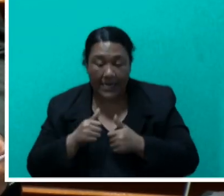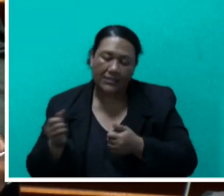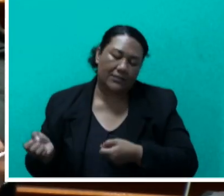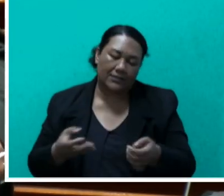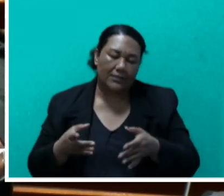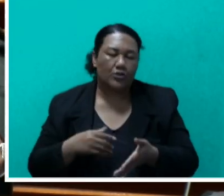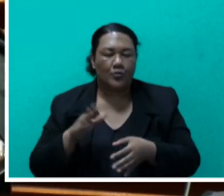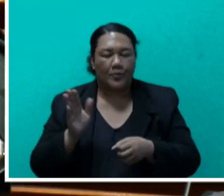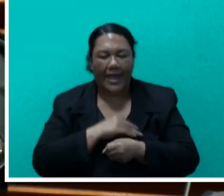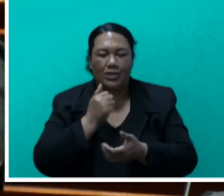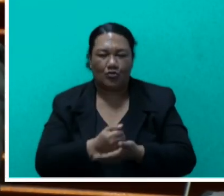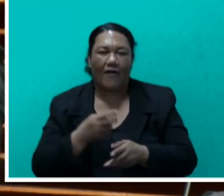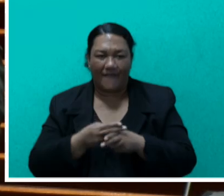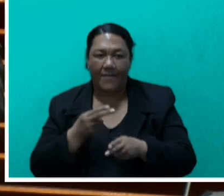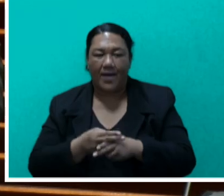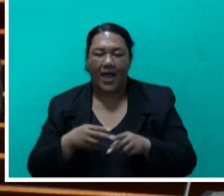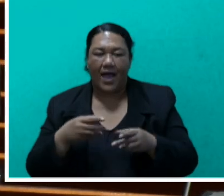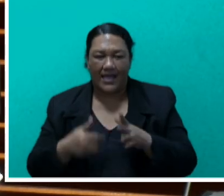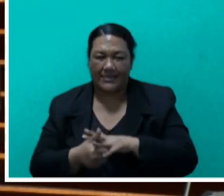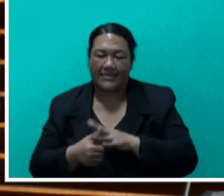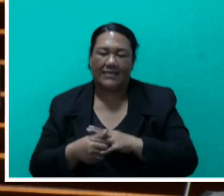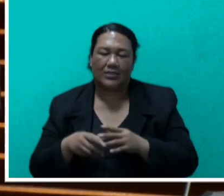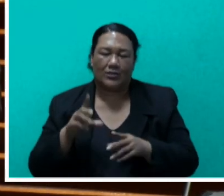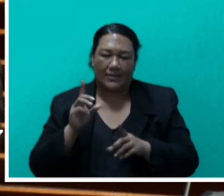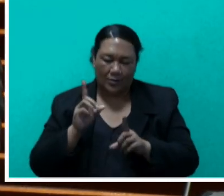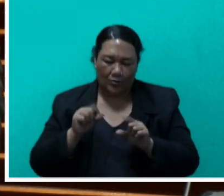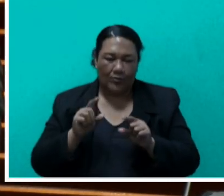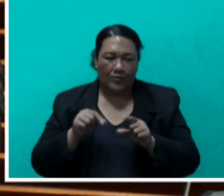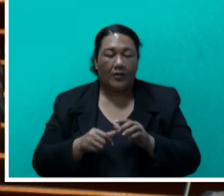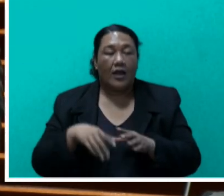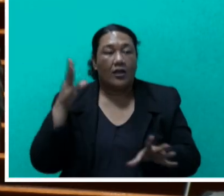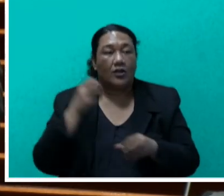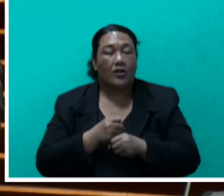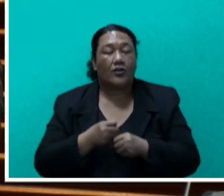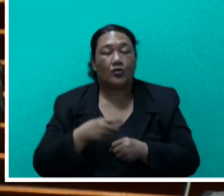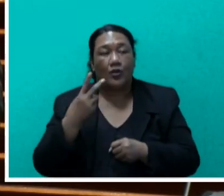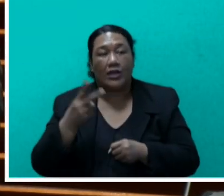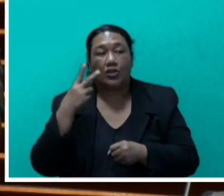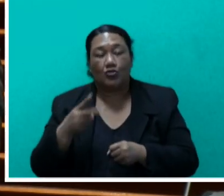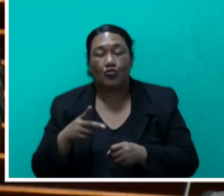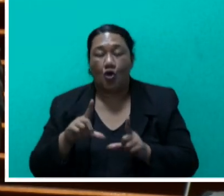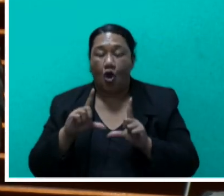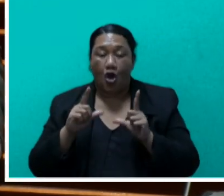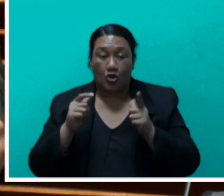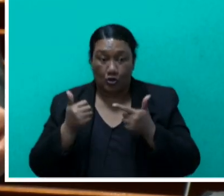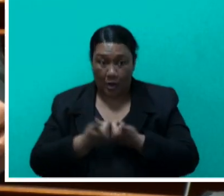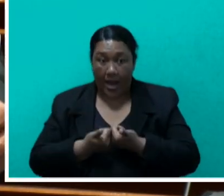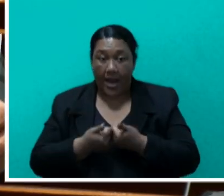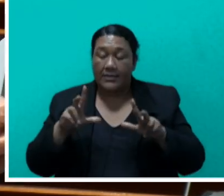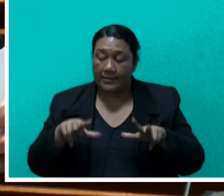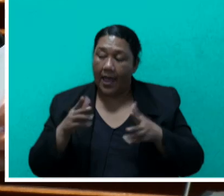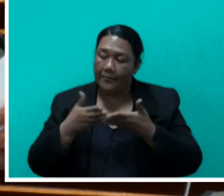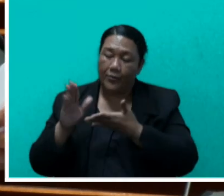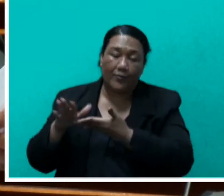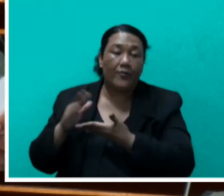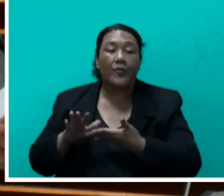access. As the Coordination Ministry for Rural Development, a total of 22 contractors with road infrastructure machineries were approved by